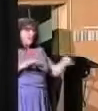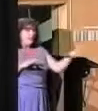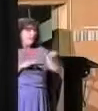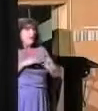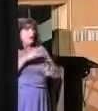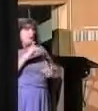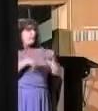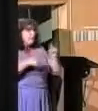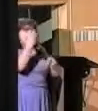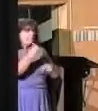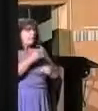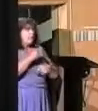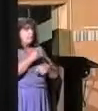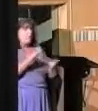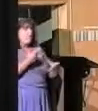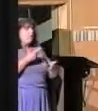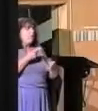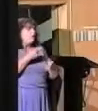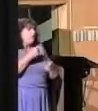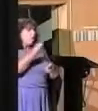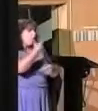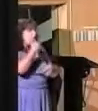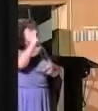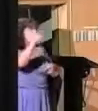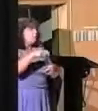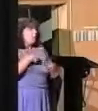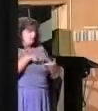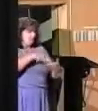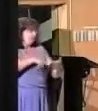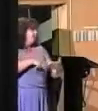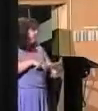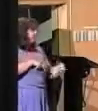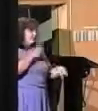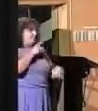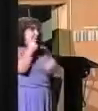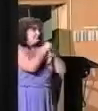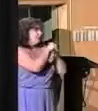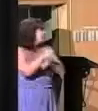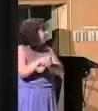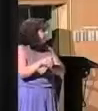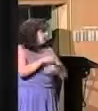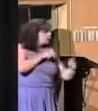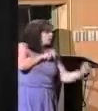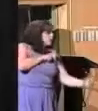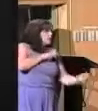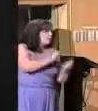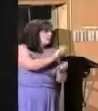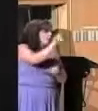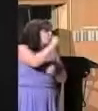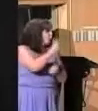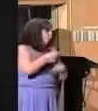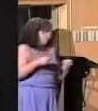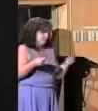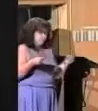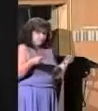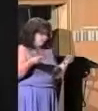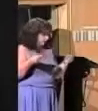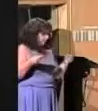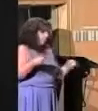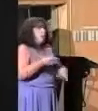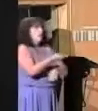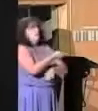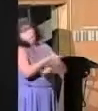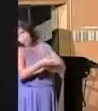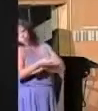for a while. I read this stuff to my dog Lucy every single night, and it puts it right out.